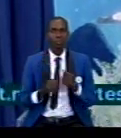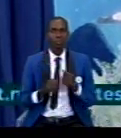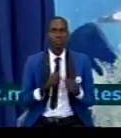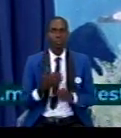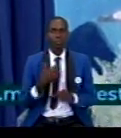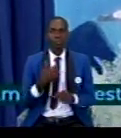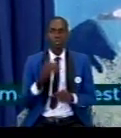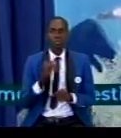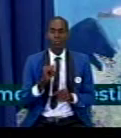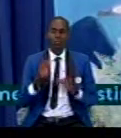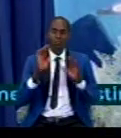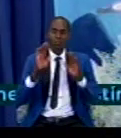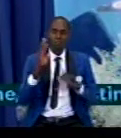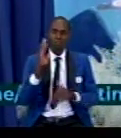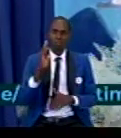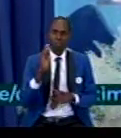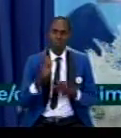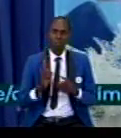Praise the Lord.